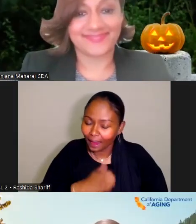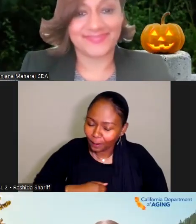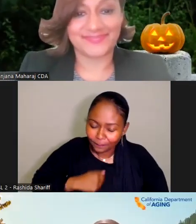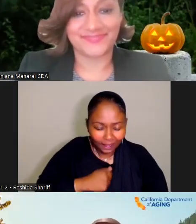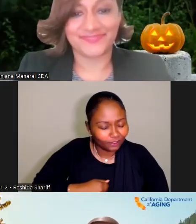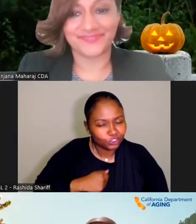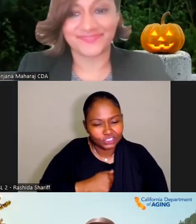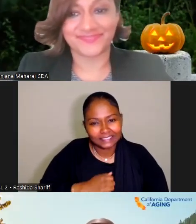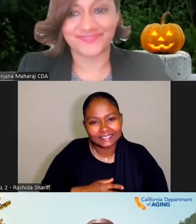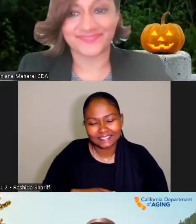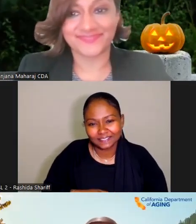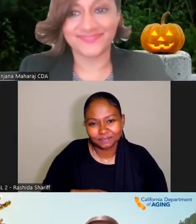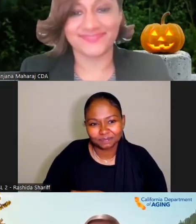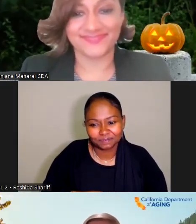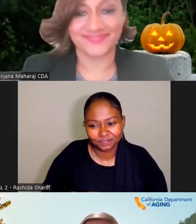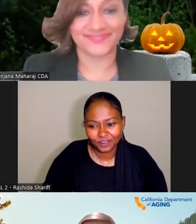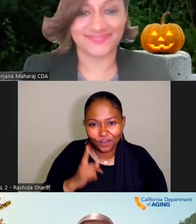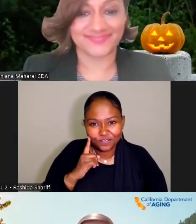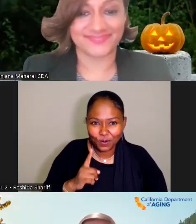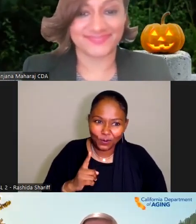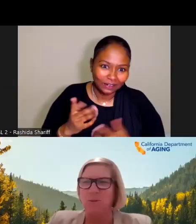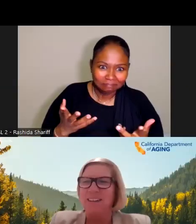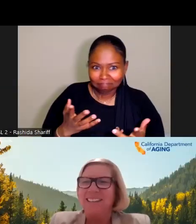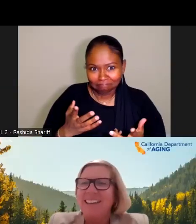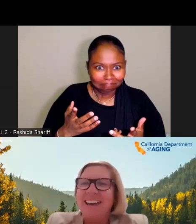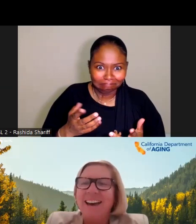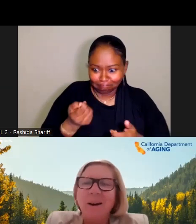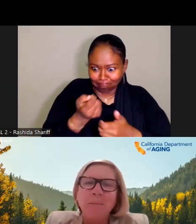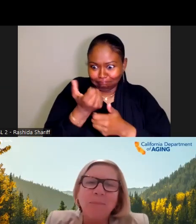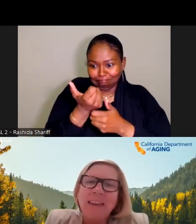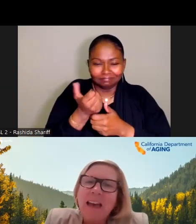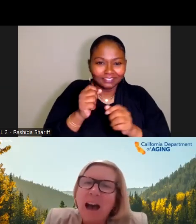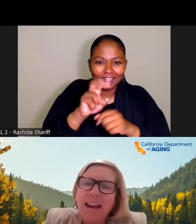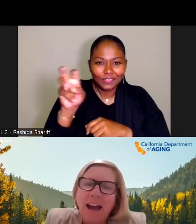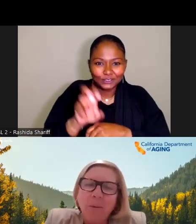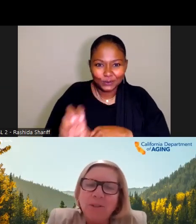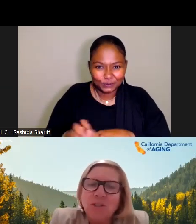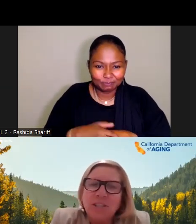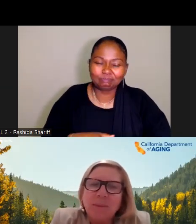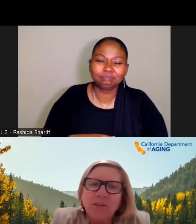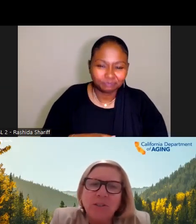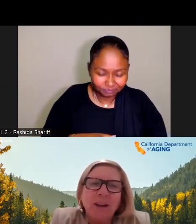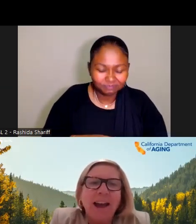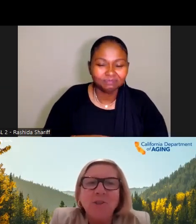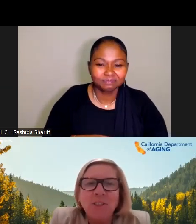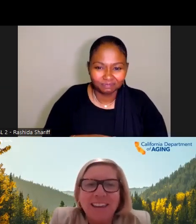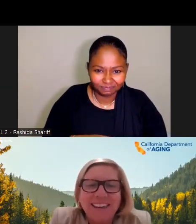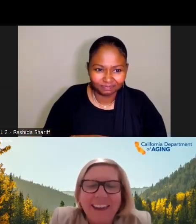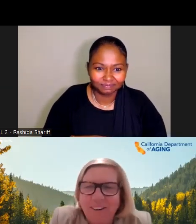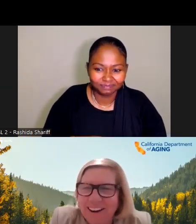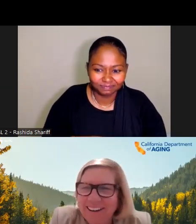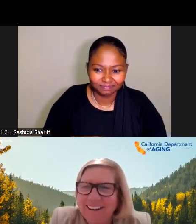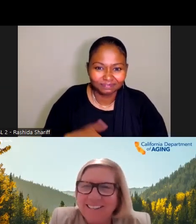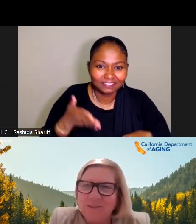apologies. Poor timing on getting kicked off of Zoom. I was just about to, after